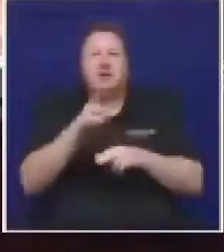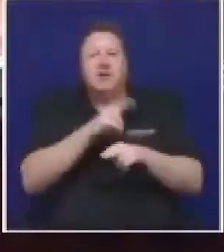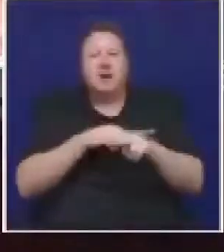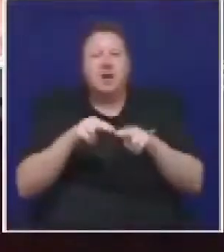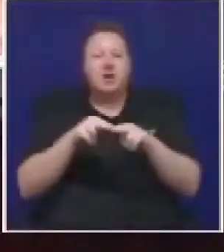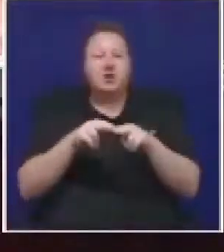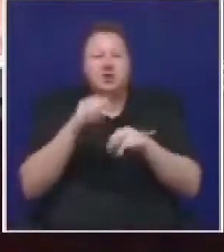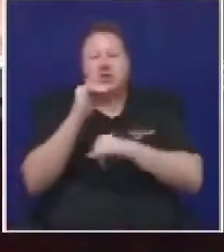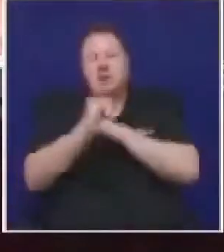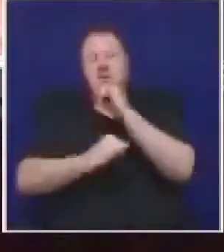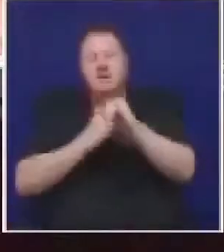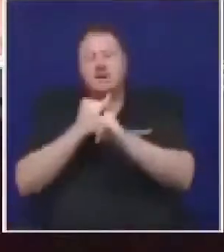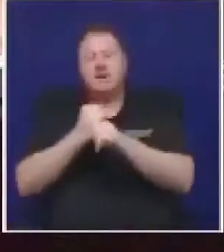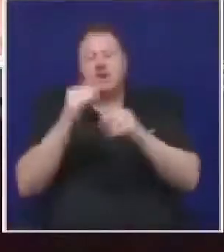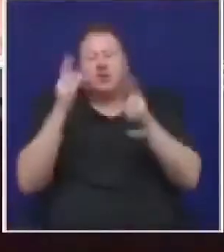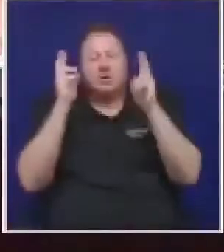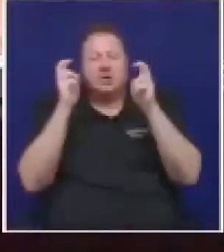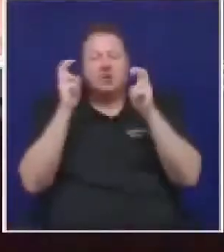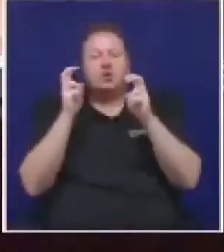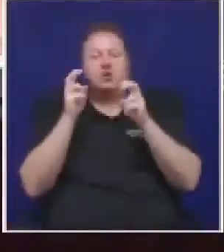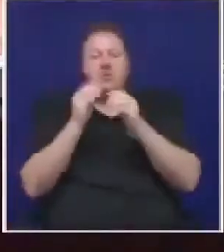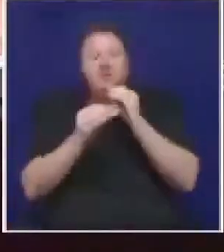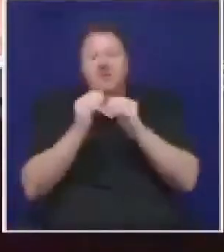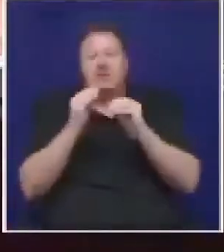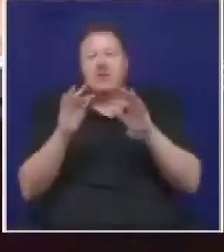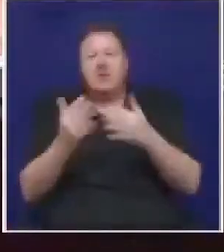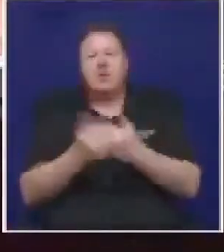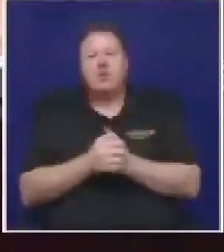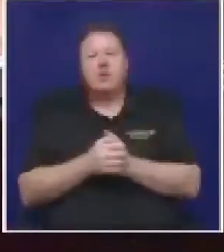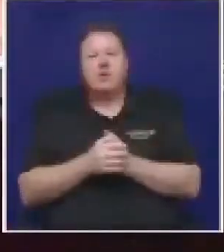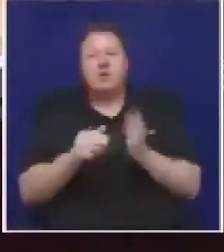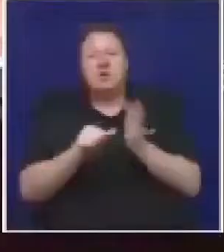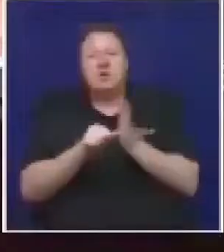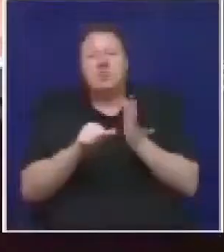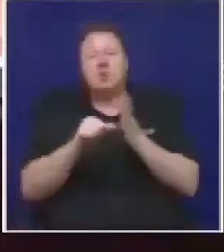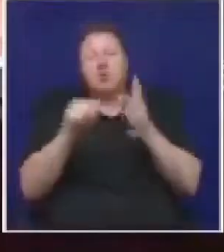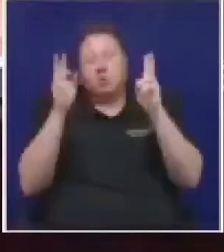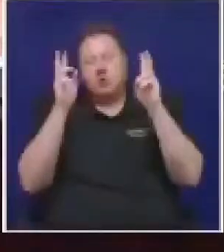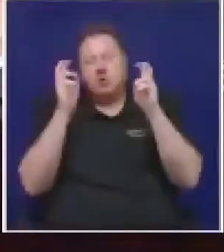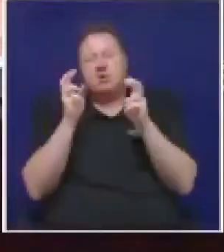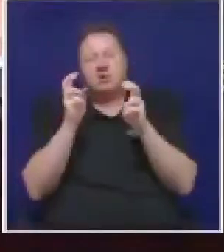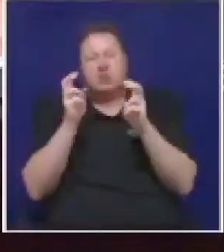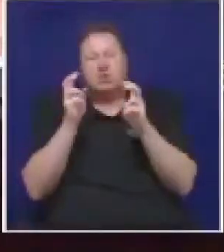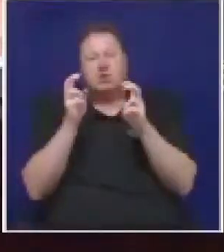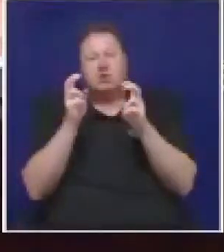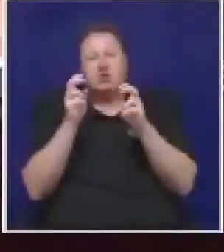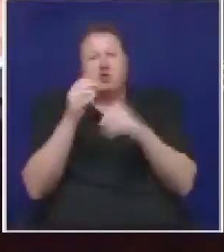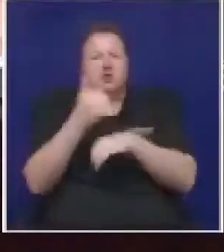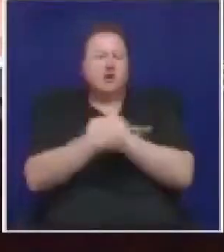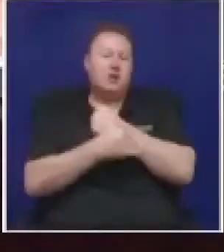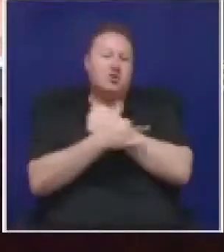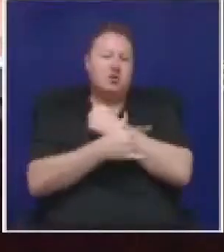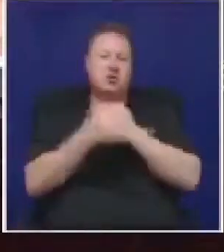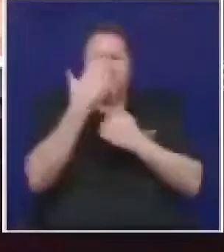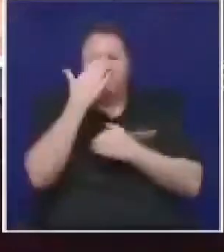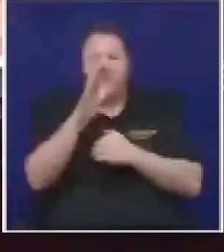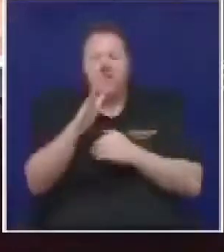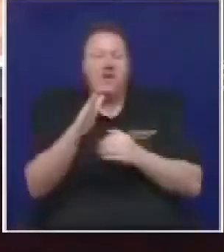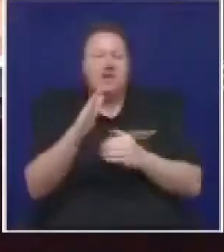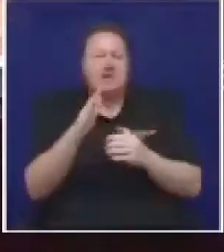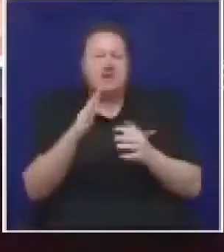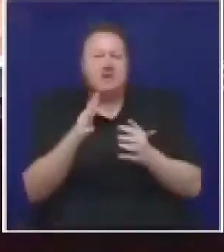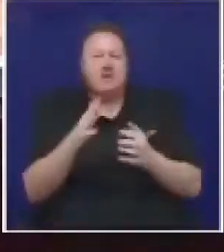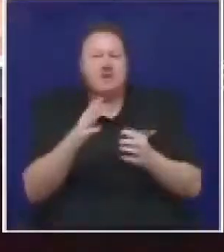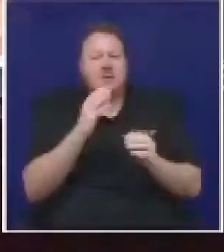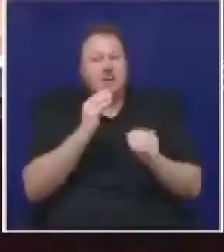and international issues, and to address critical issues facing the country. Political